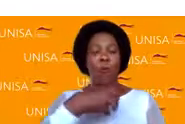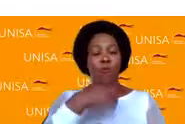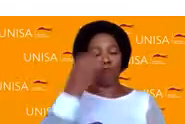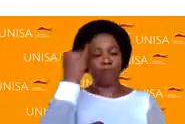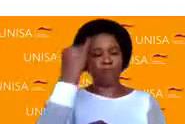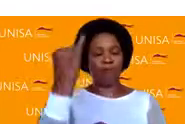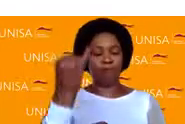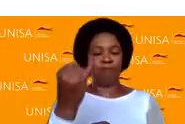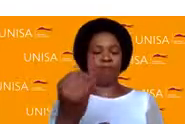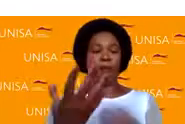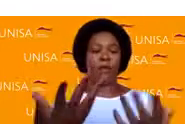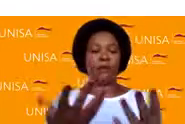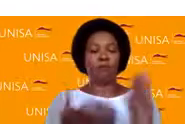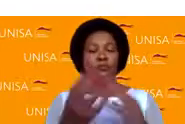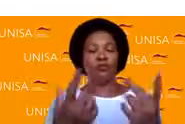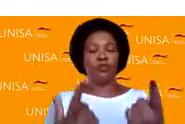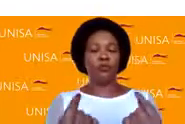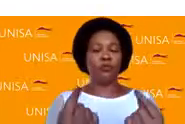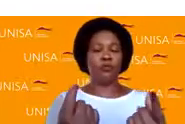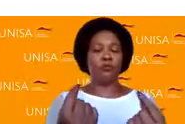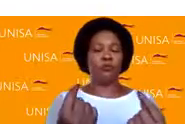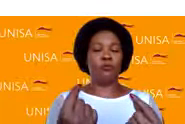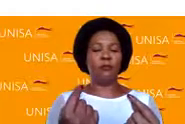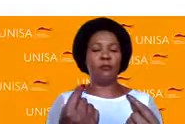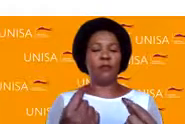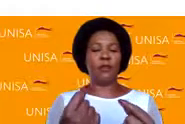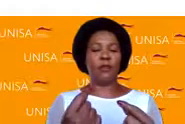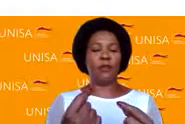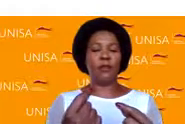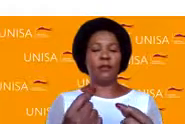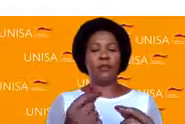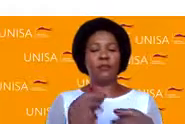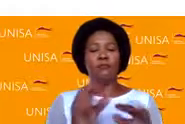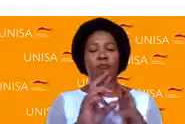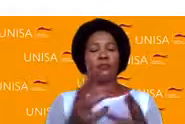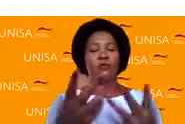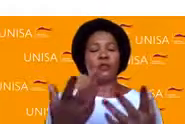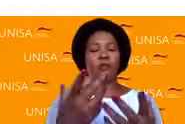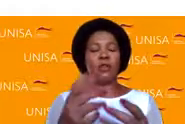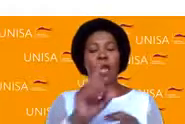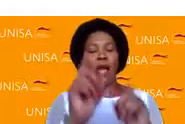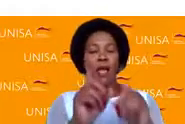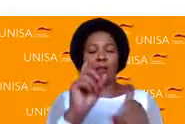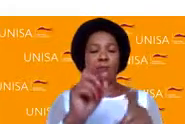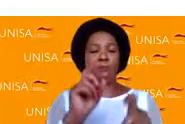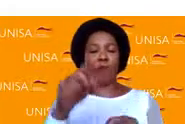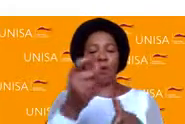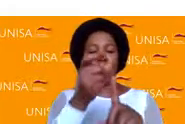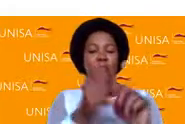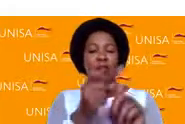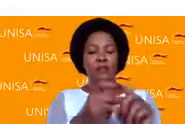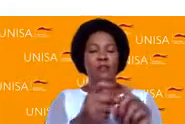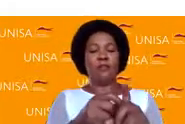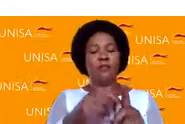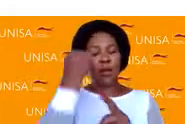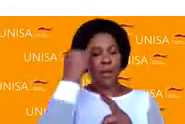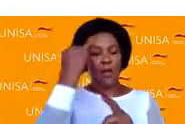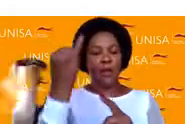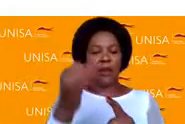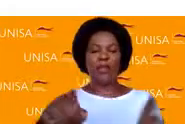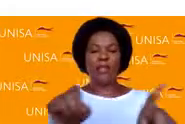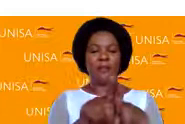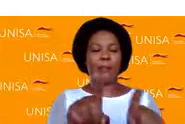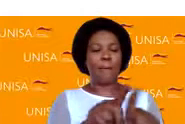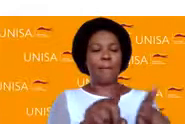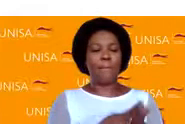you have to go and perhaps reply on somebody else's opinion. So it's exactly the same, but if I